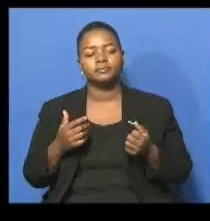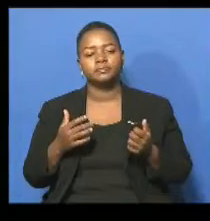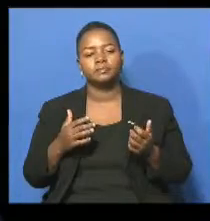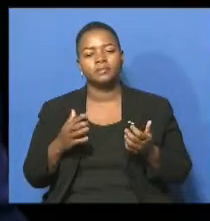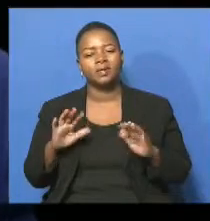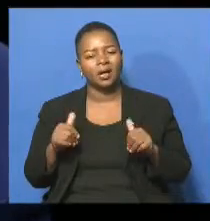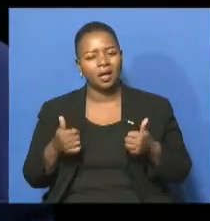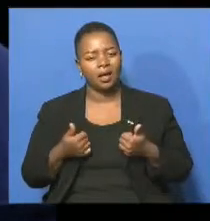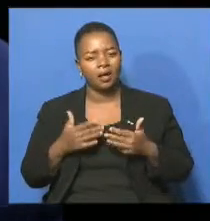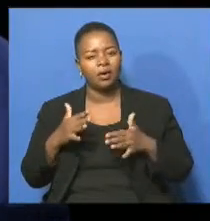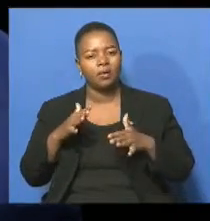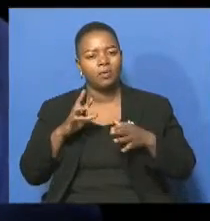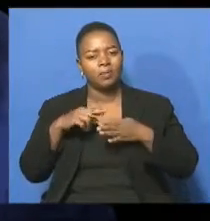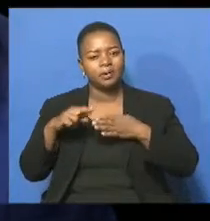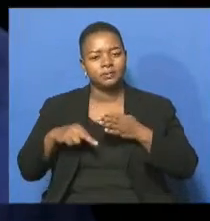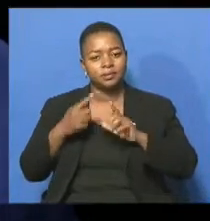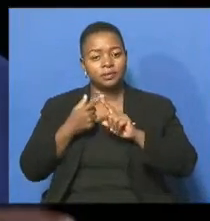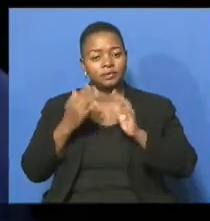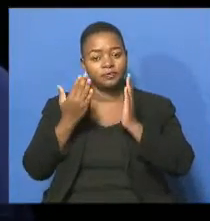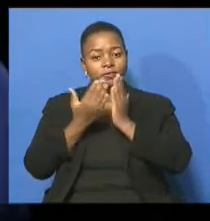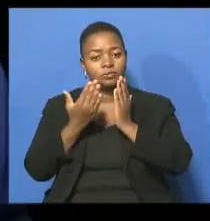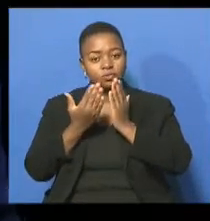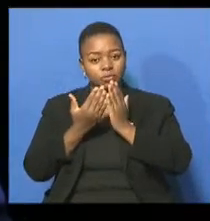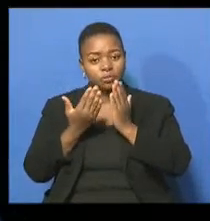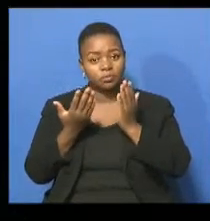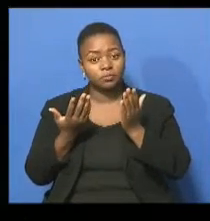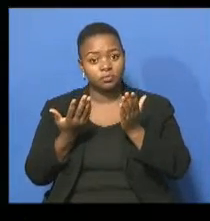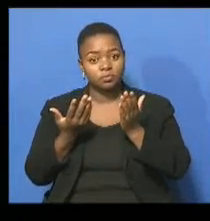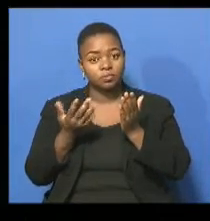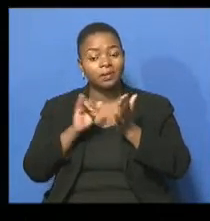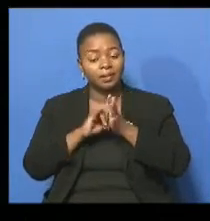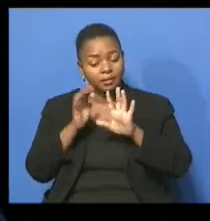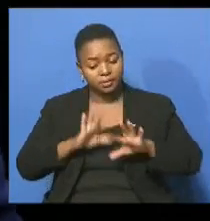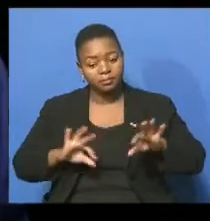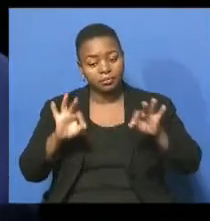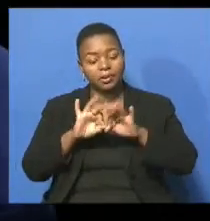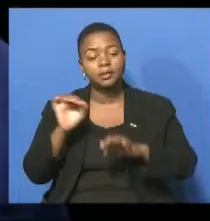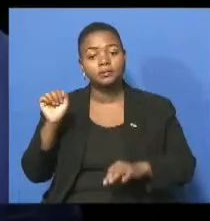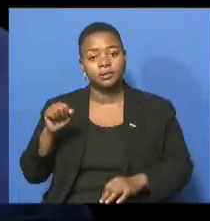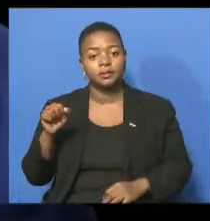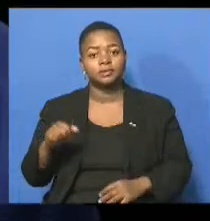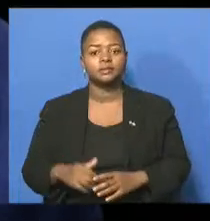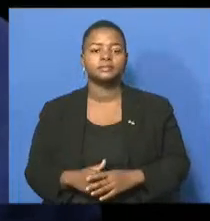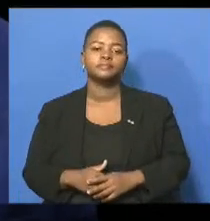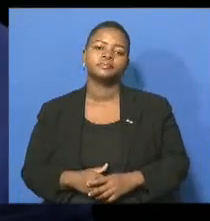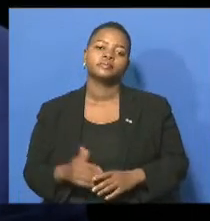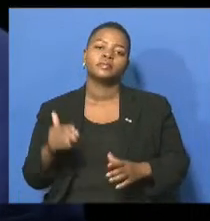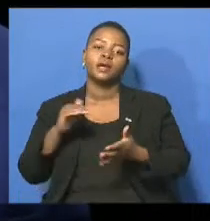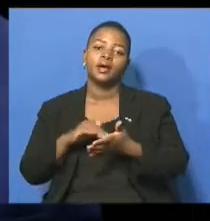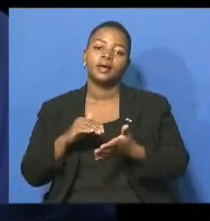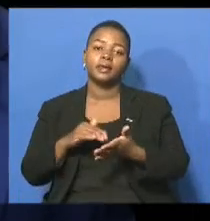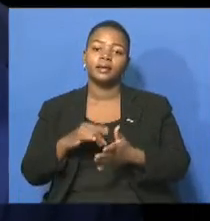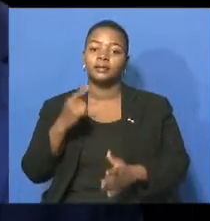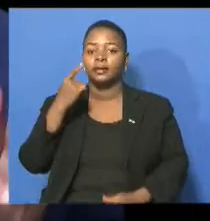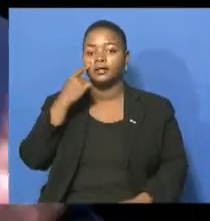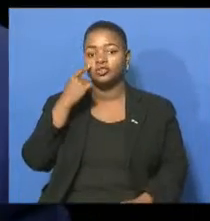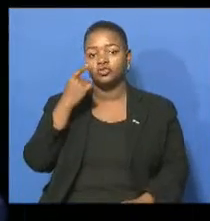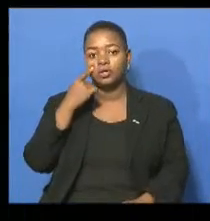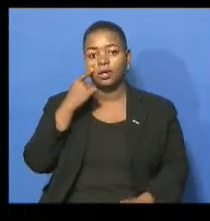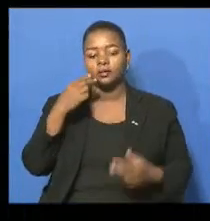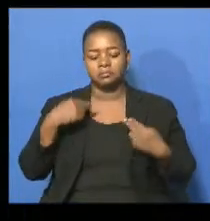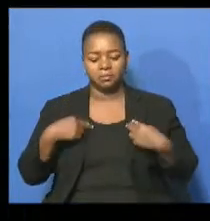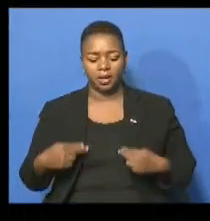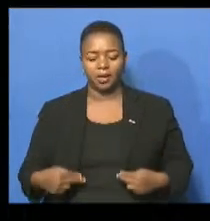performance of the child at school, which is an important factor. And they also look at the